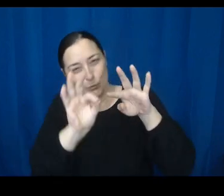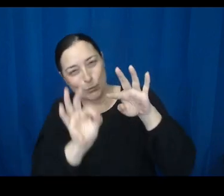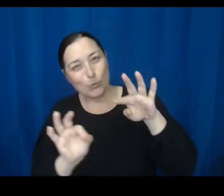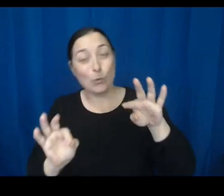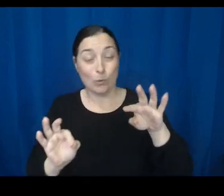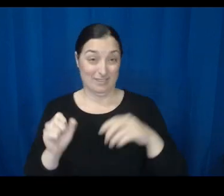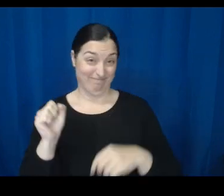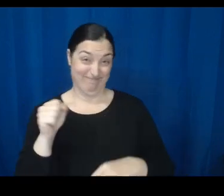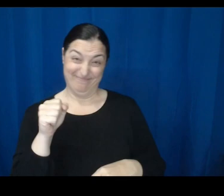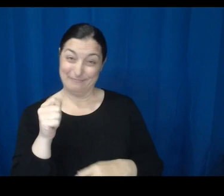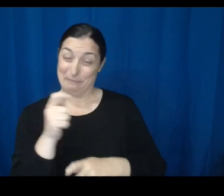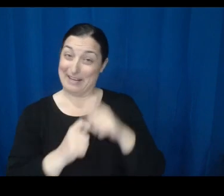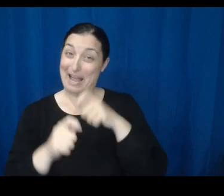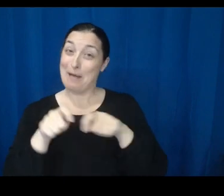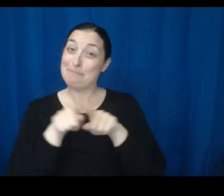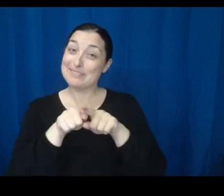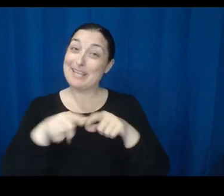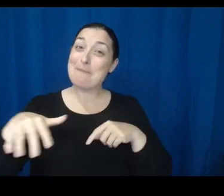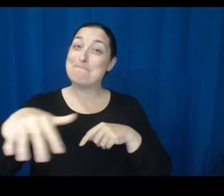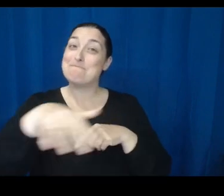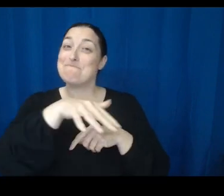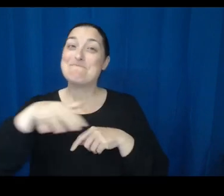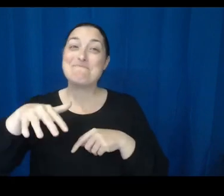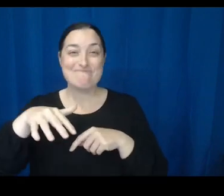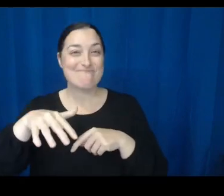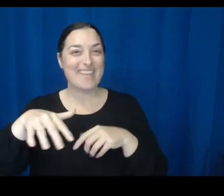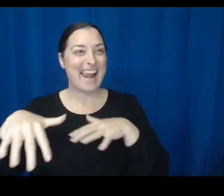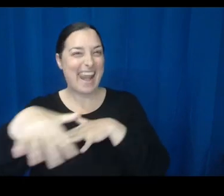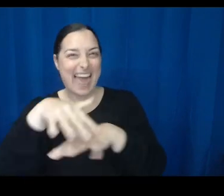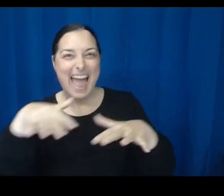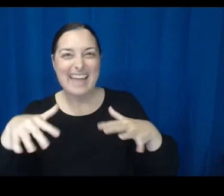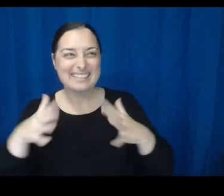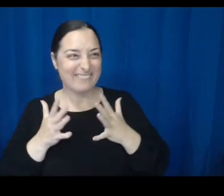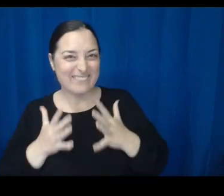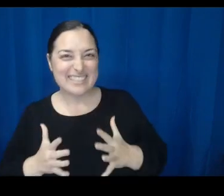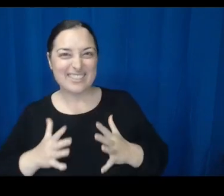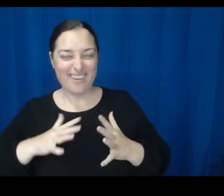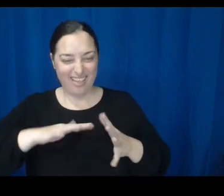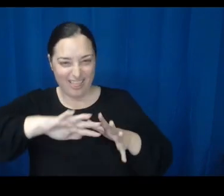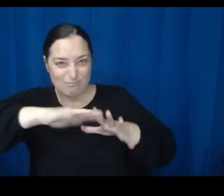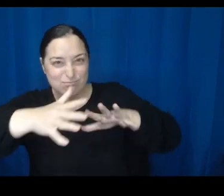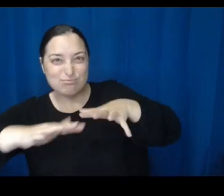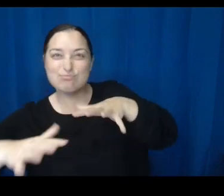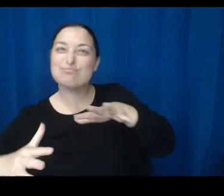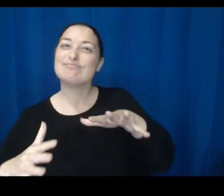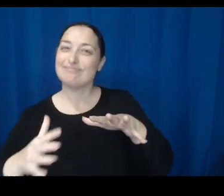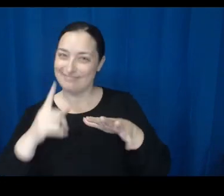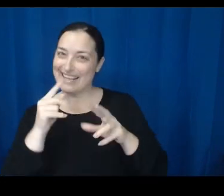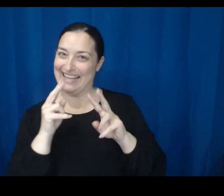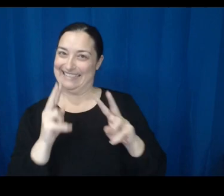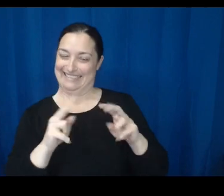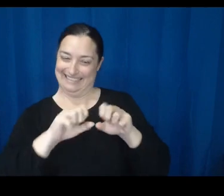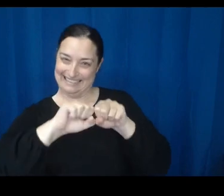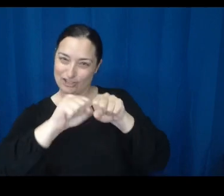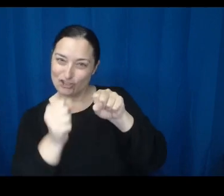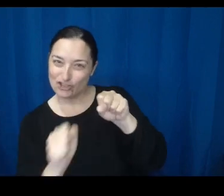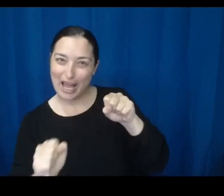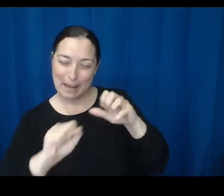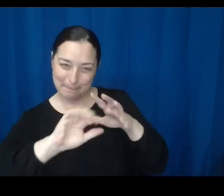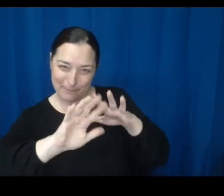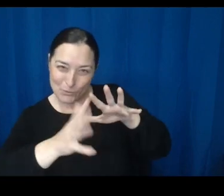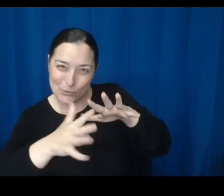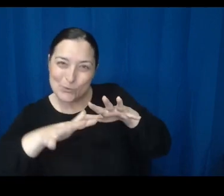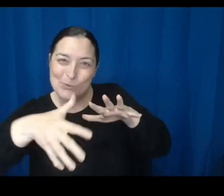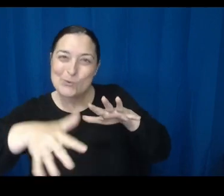of sorts, doesn't it? Mm. And also the physicality of the object becomes quite critical in terms